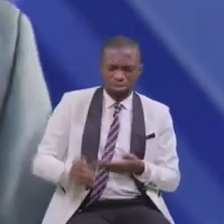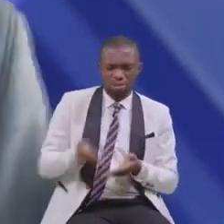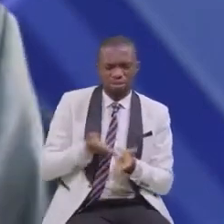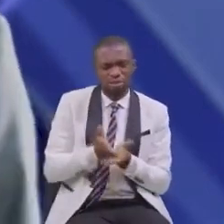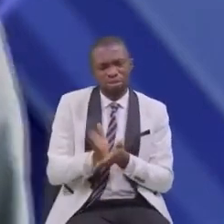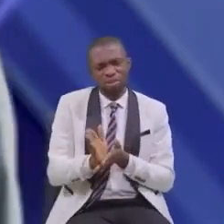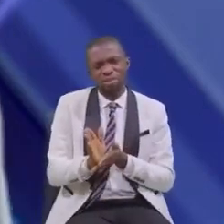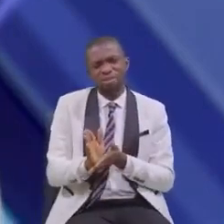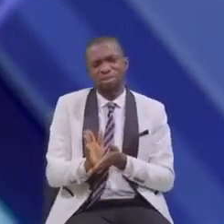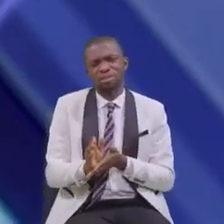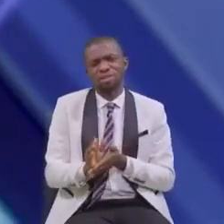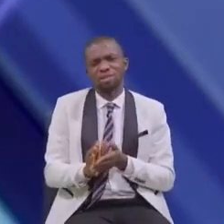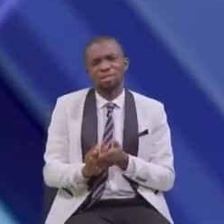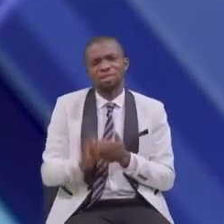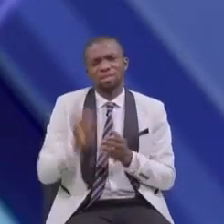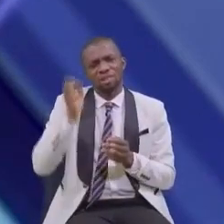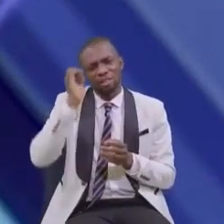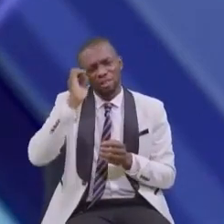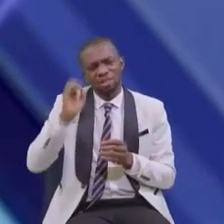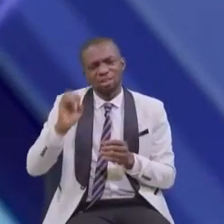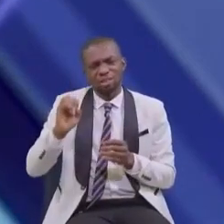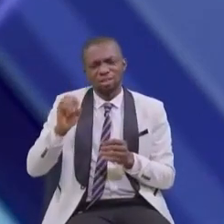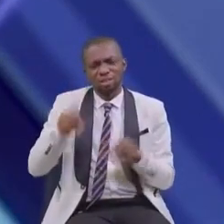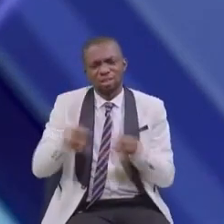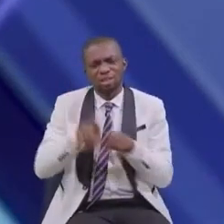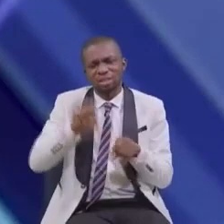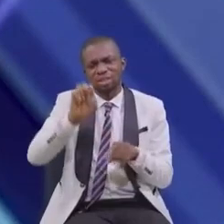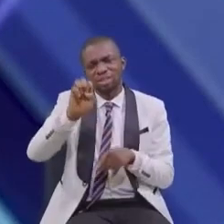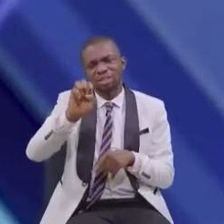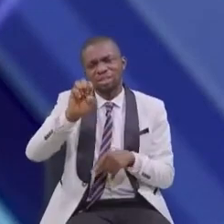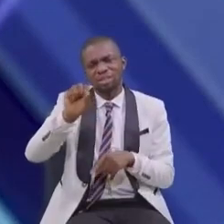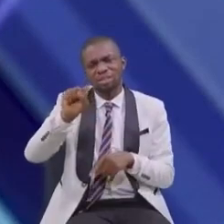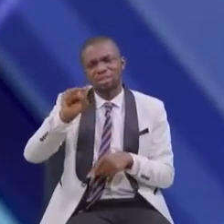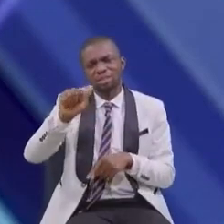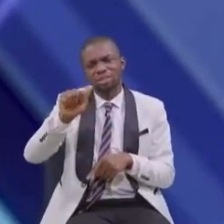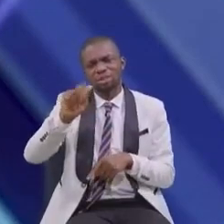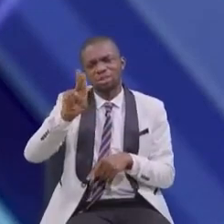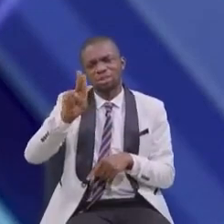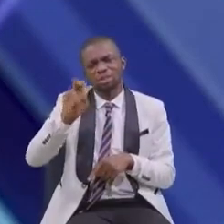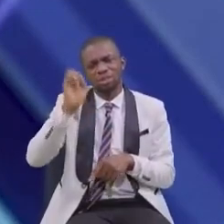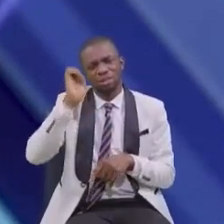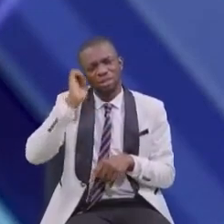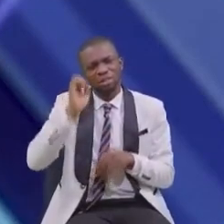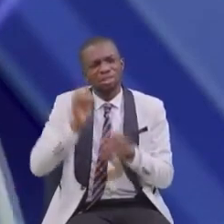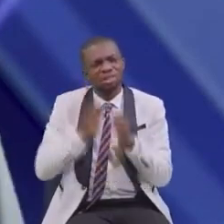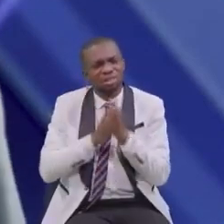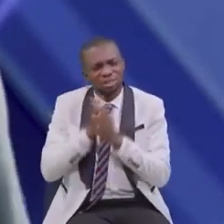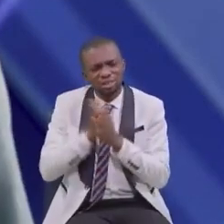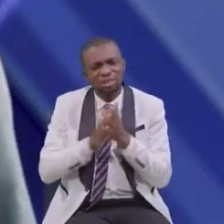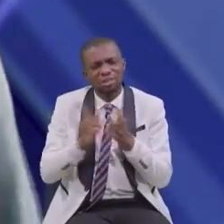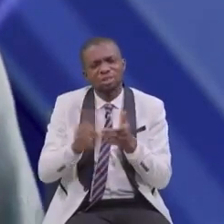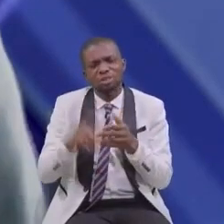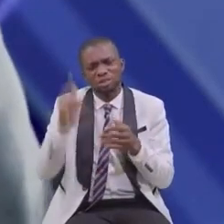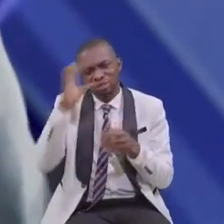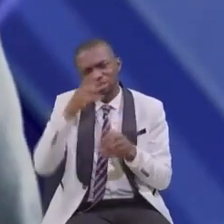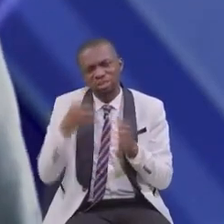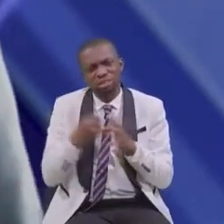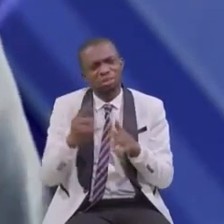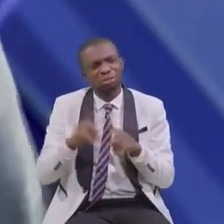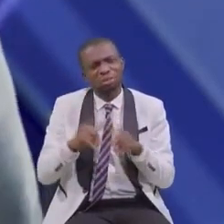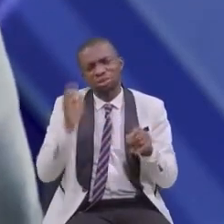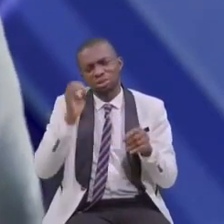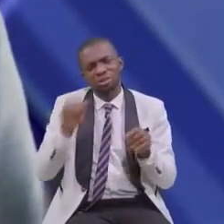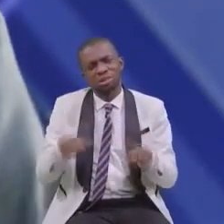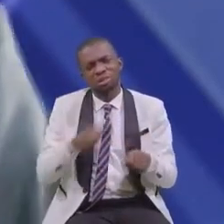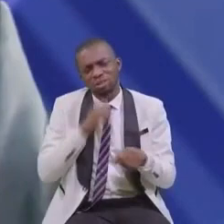began to seek it and could not recover it. Let's pray. Call upon the Lord. And he said, who shall I send? Who will go for us?